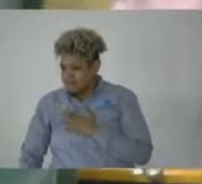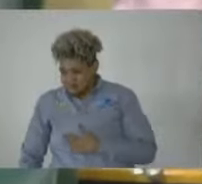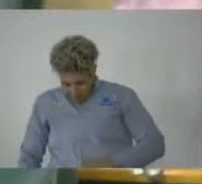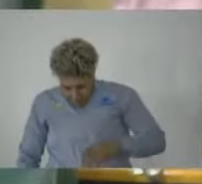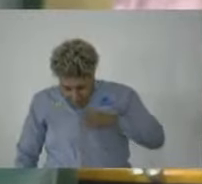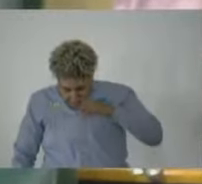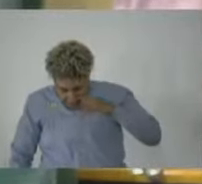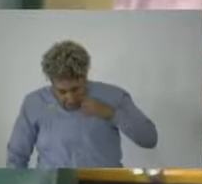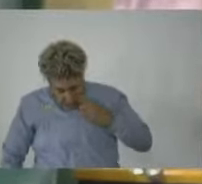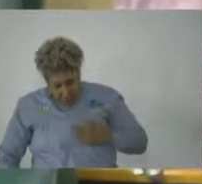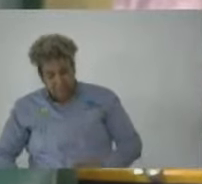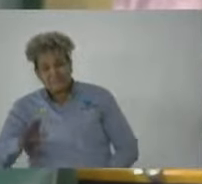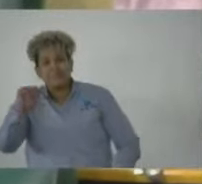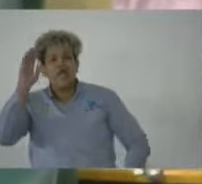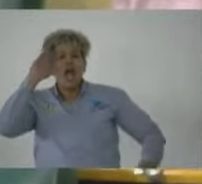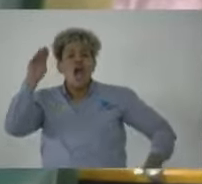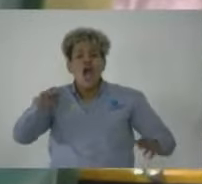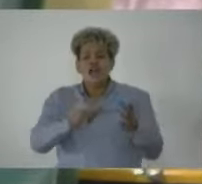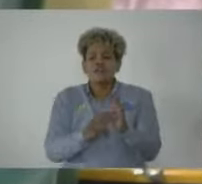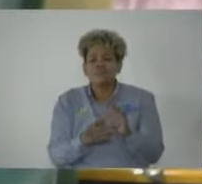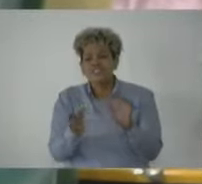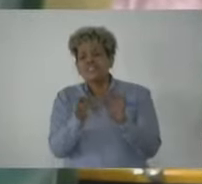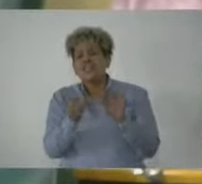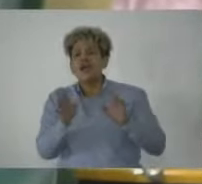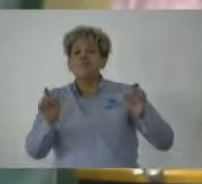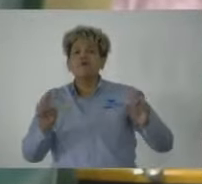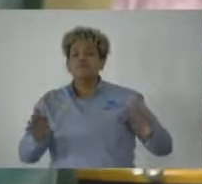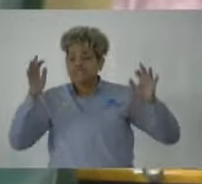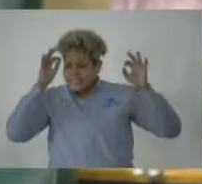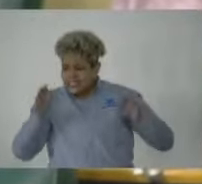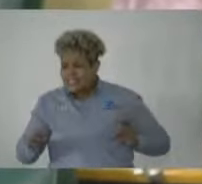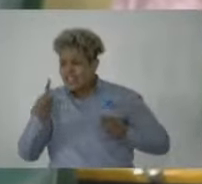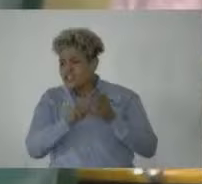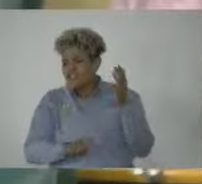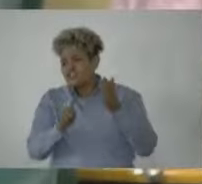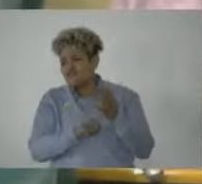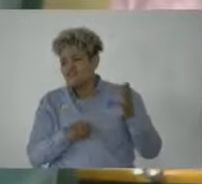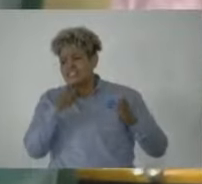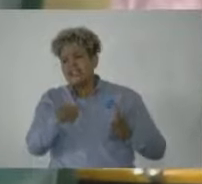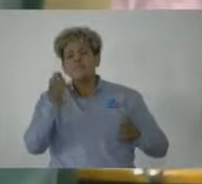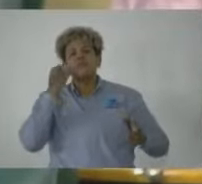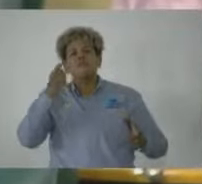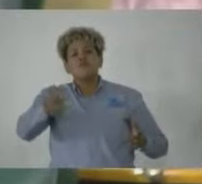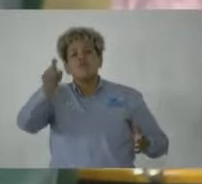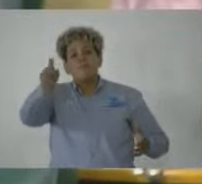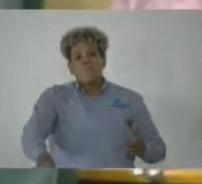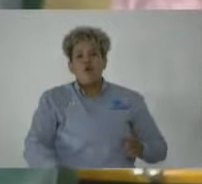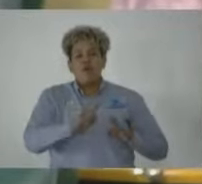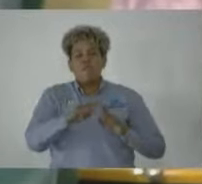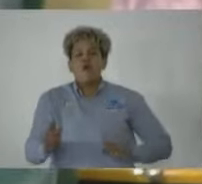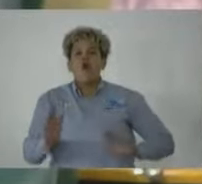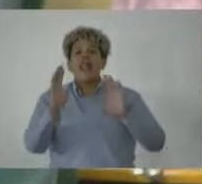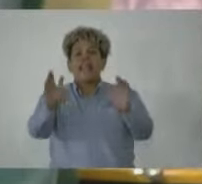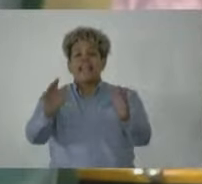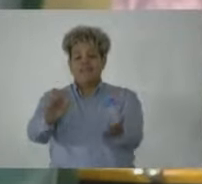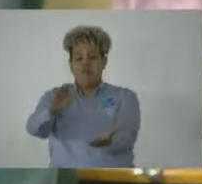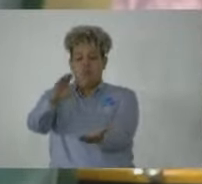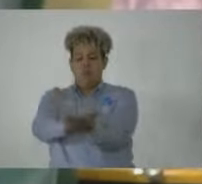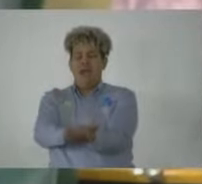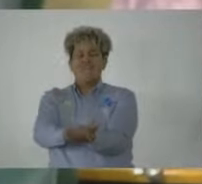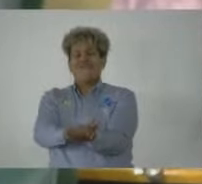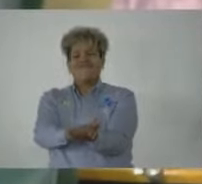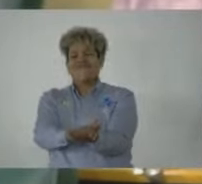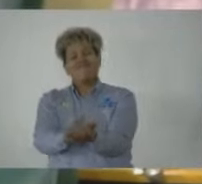By all means, talk about the speaker's decisions, criticize them if you must, but leave the wife